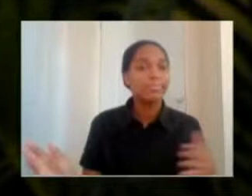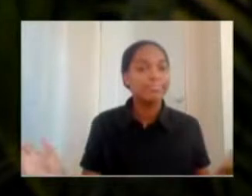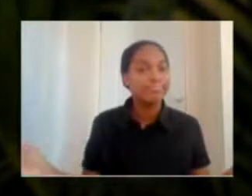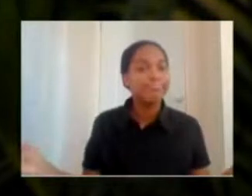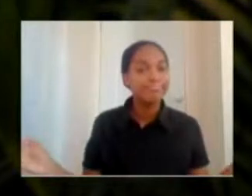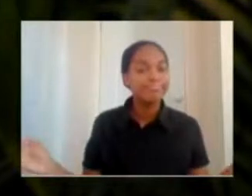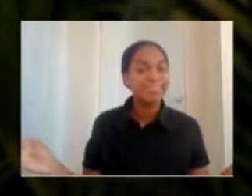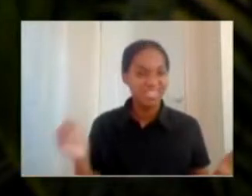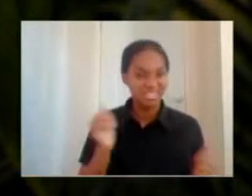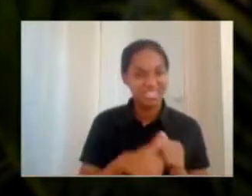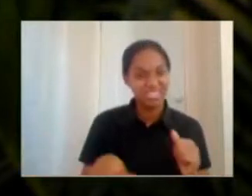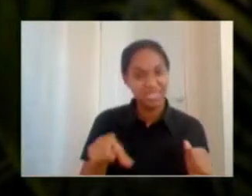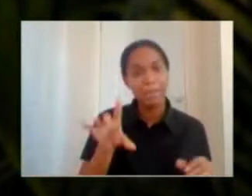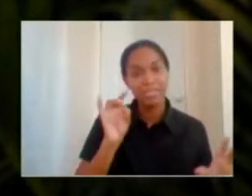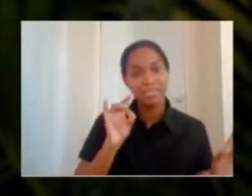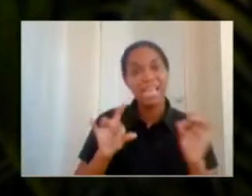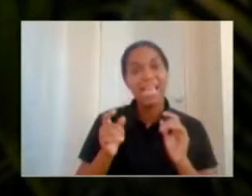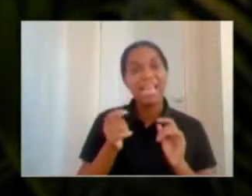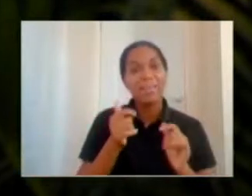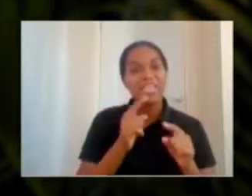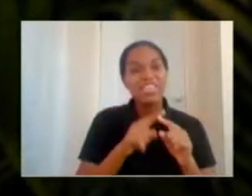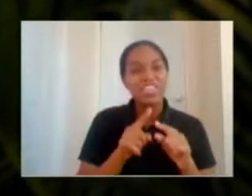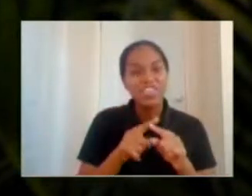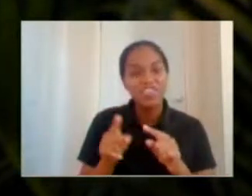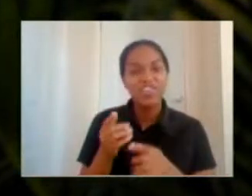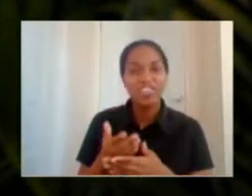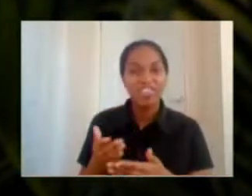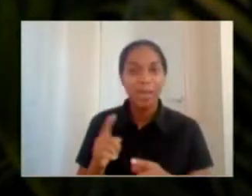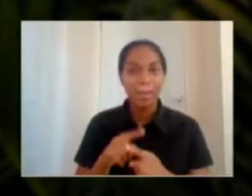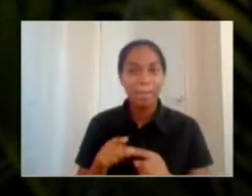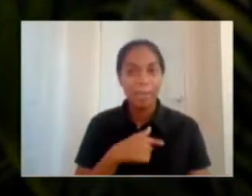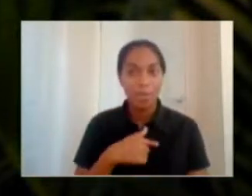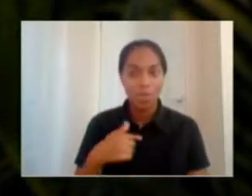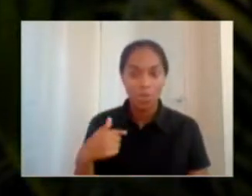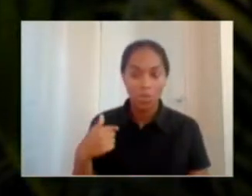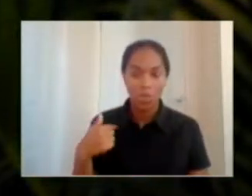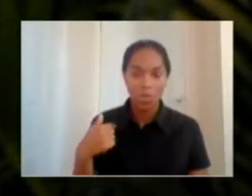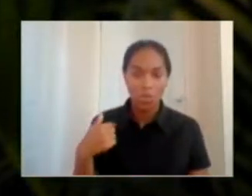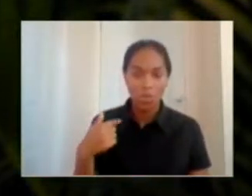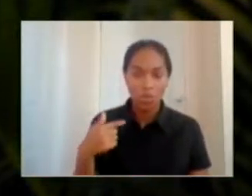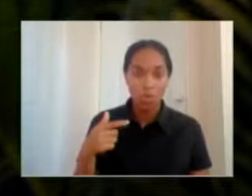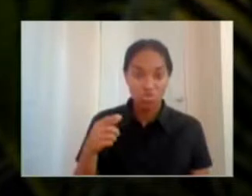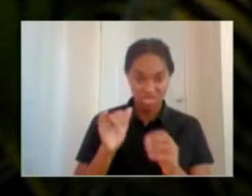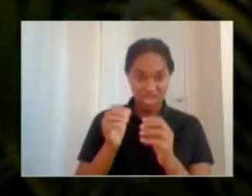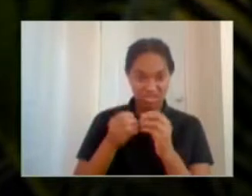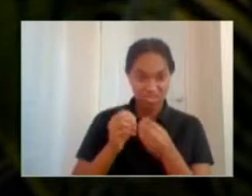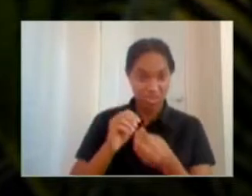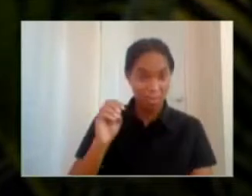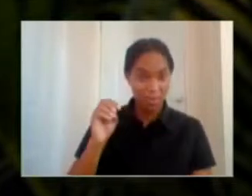them selected a little bit different feature, but those are unheard of numbers. Most products